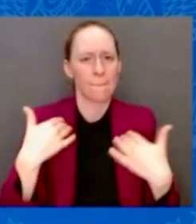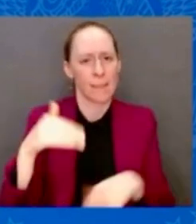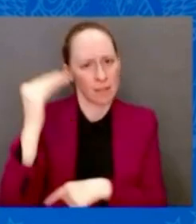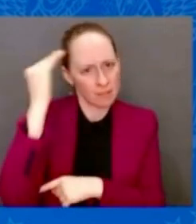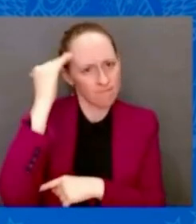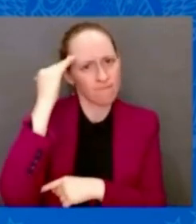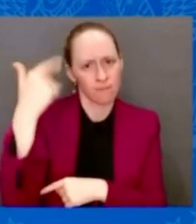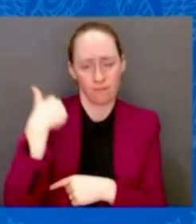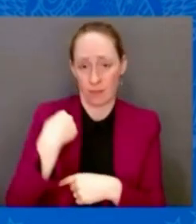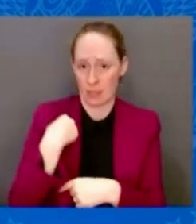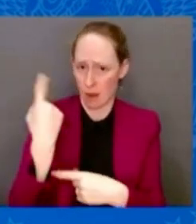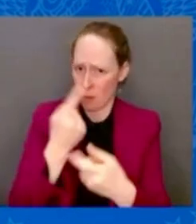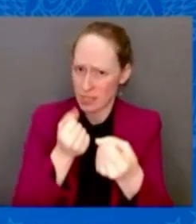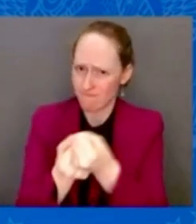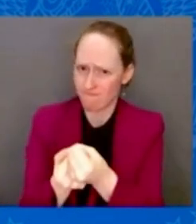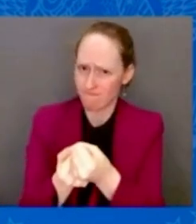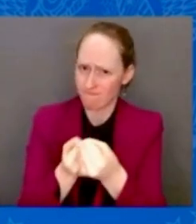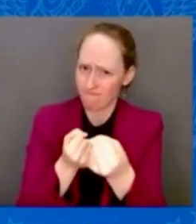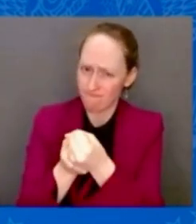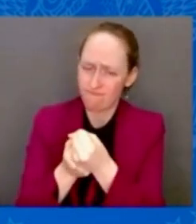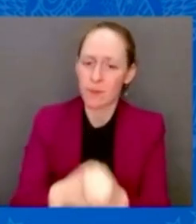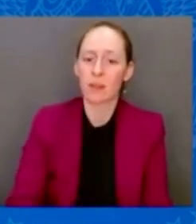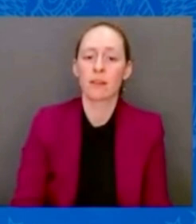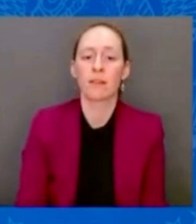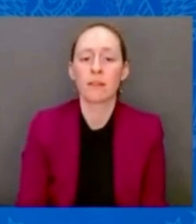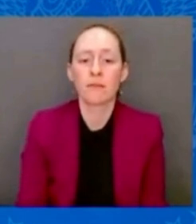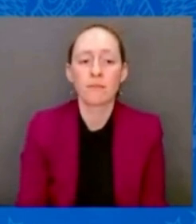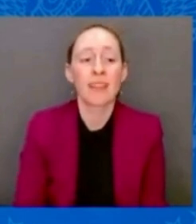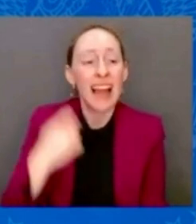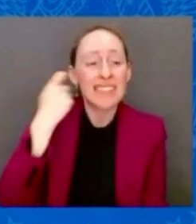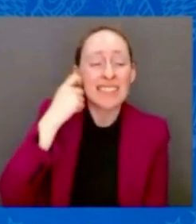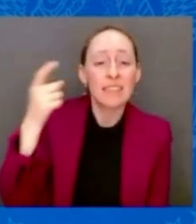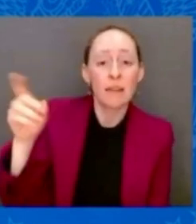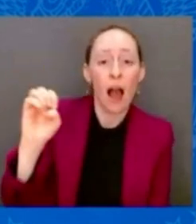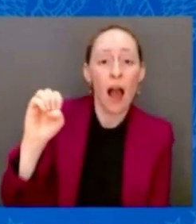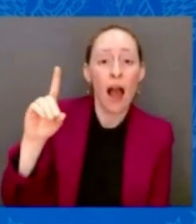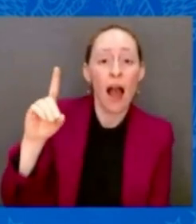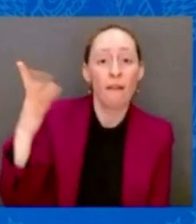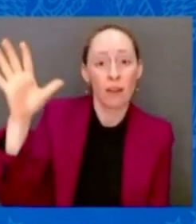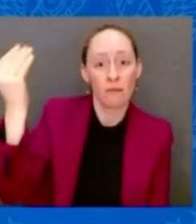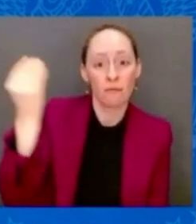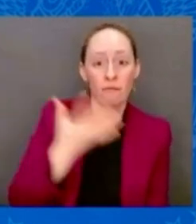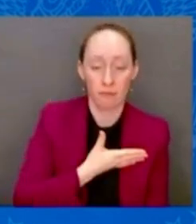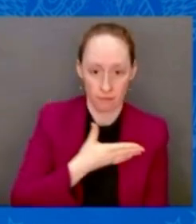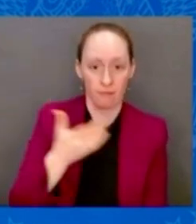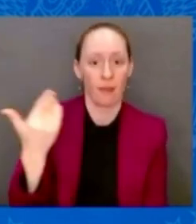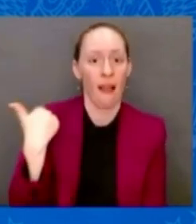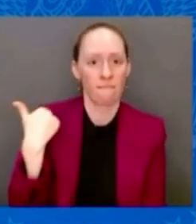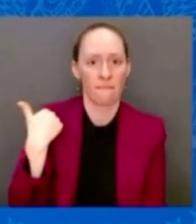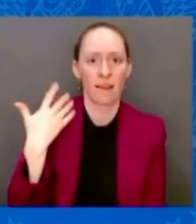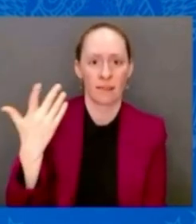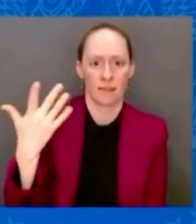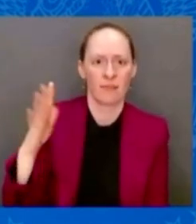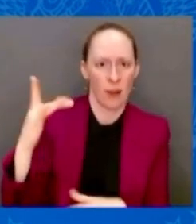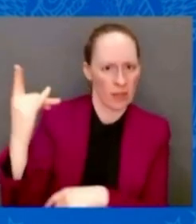of them. And I promise you, you've had my back and I'll have yours. You know, when I...